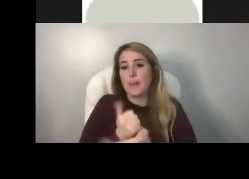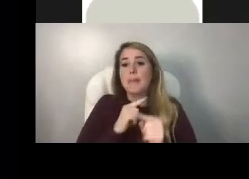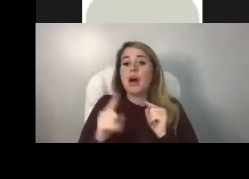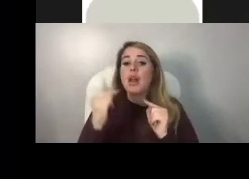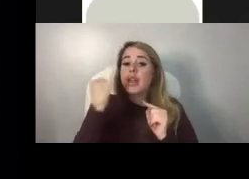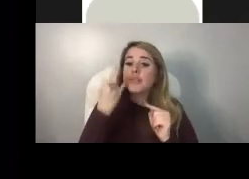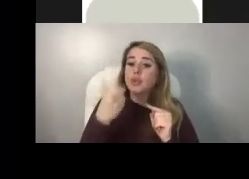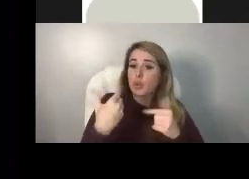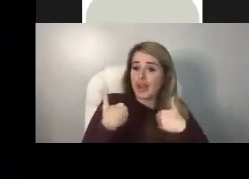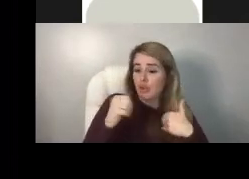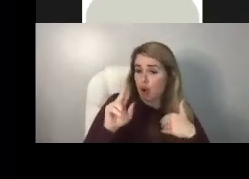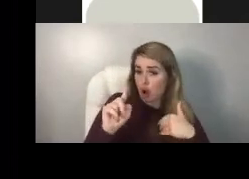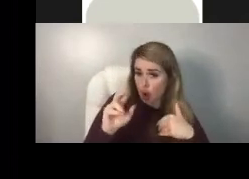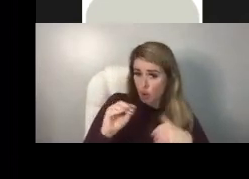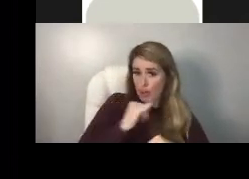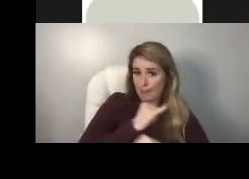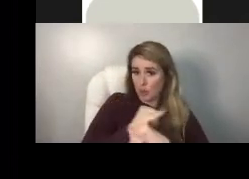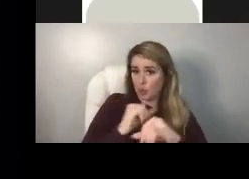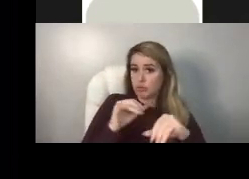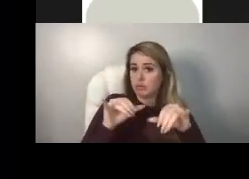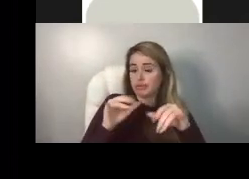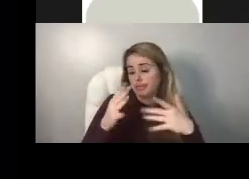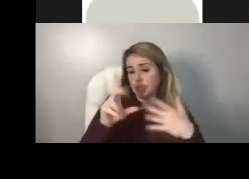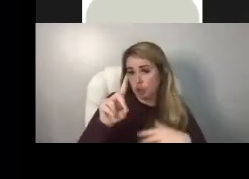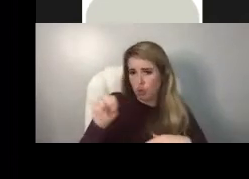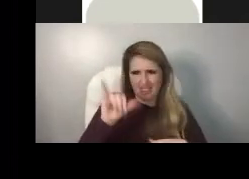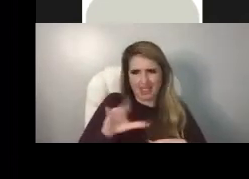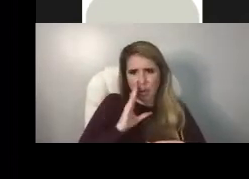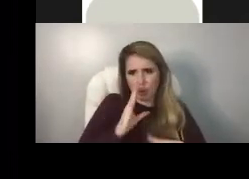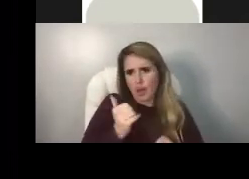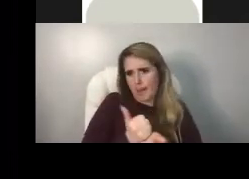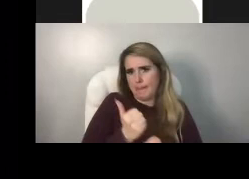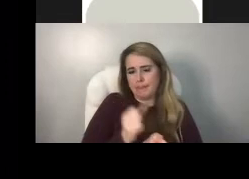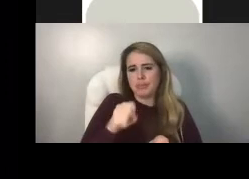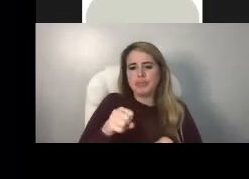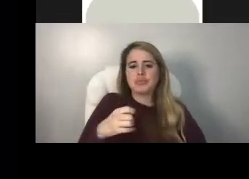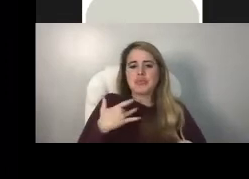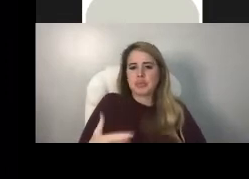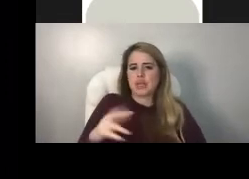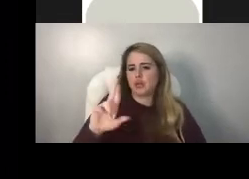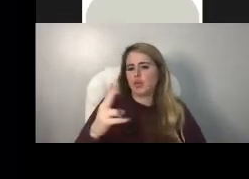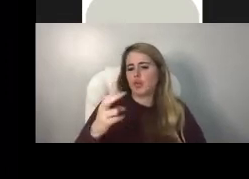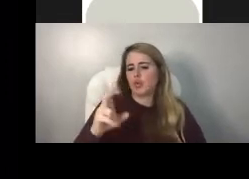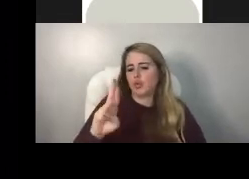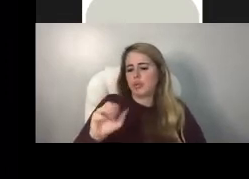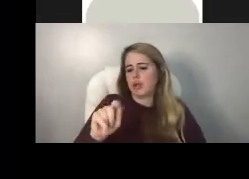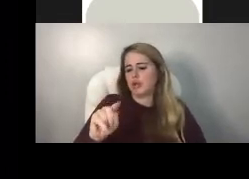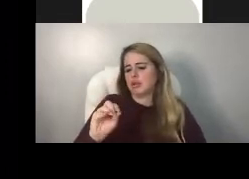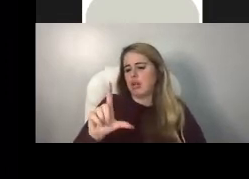people with autoimmune diseases. And those are generally prescribed by a rheumatologist. And then